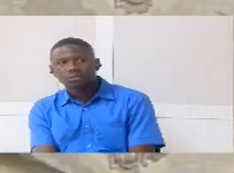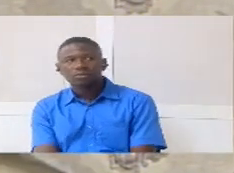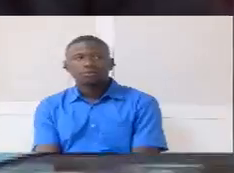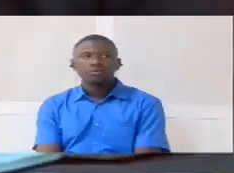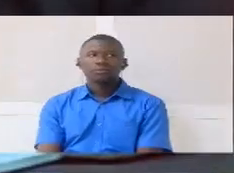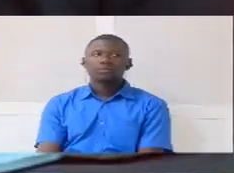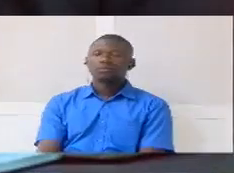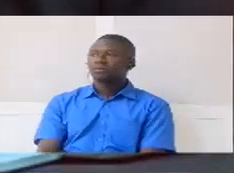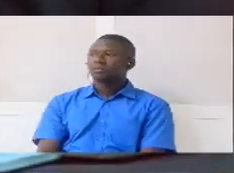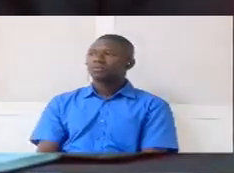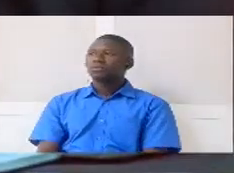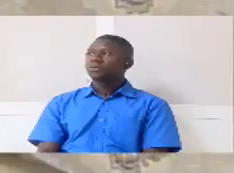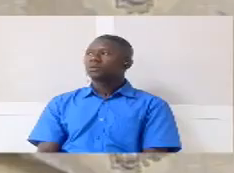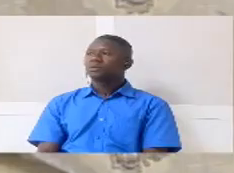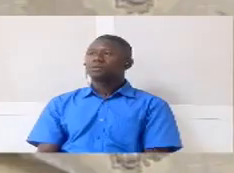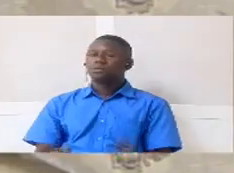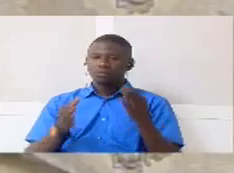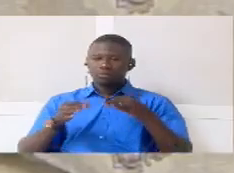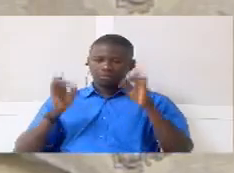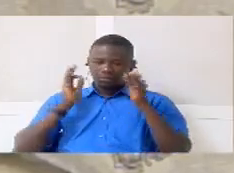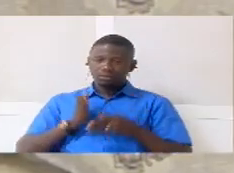Imam, I see you have the floor, please.